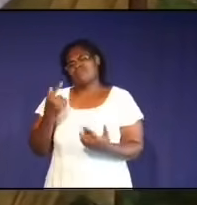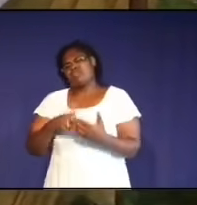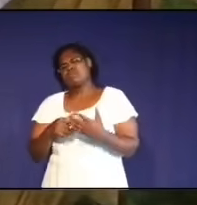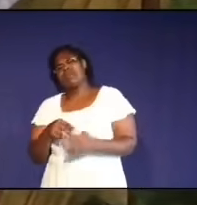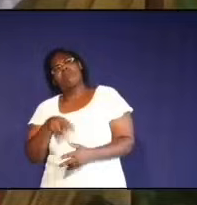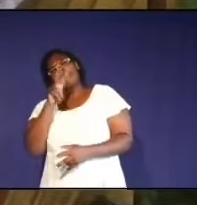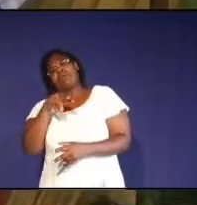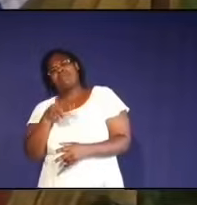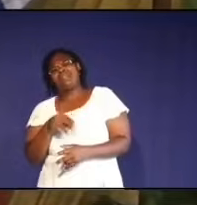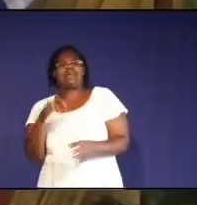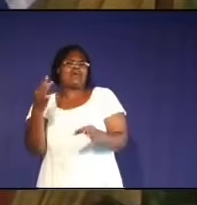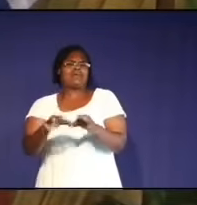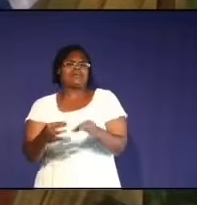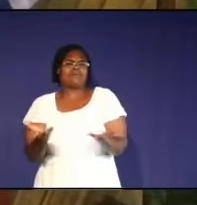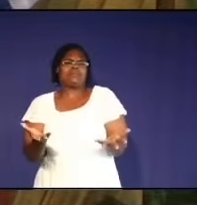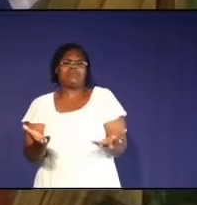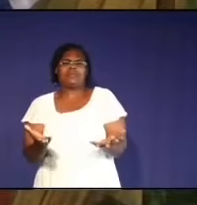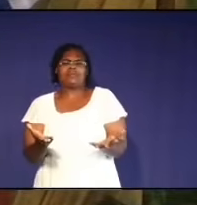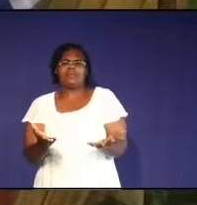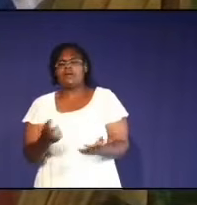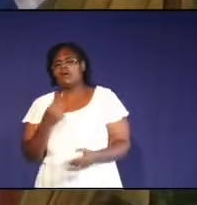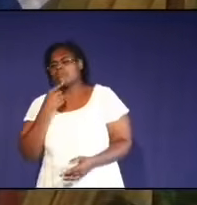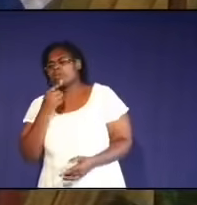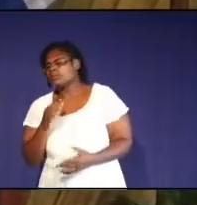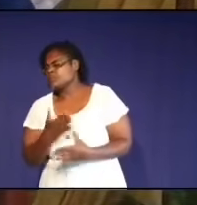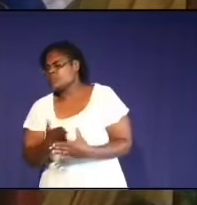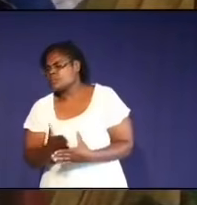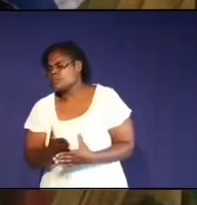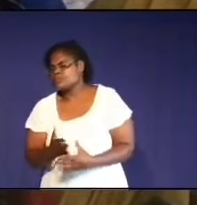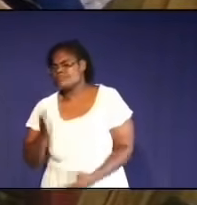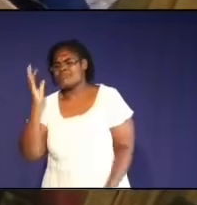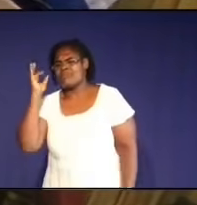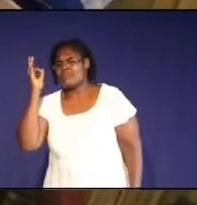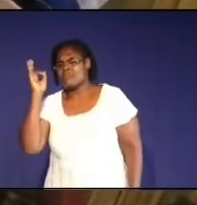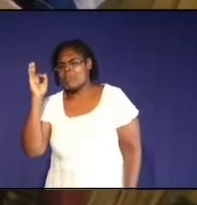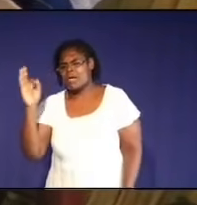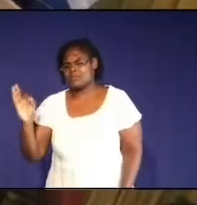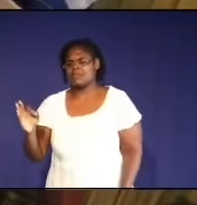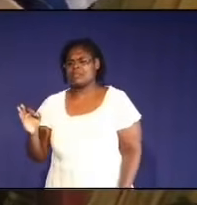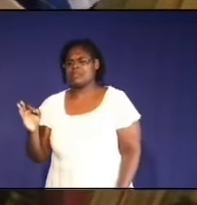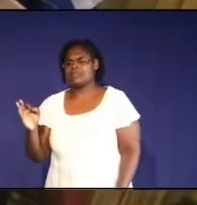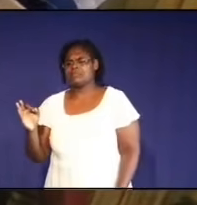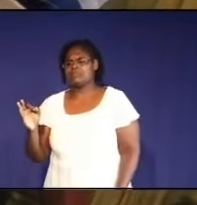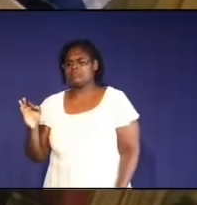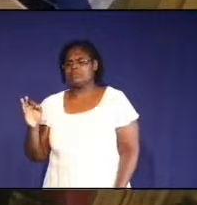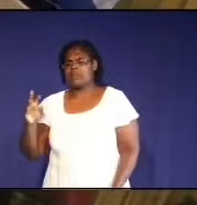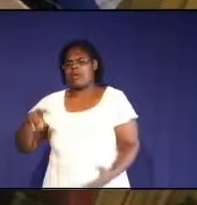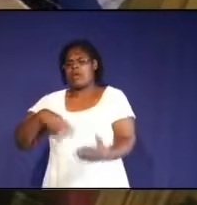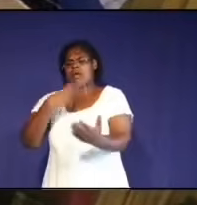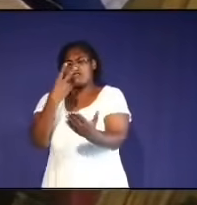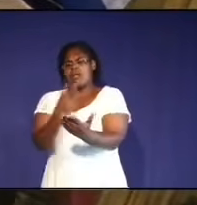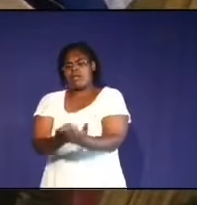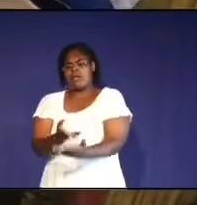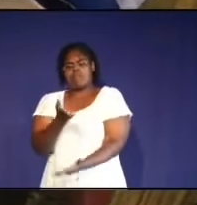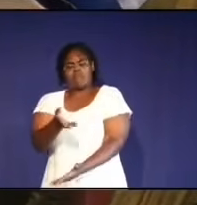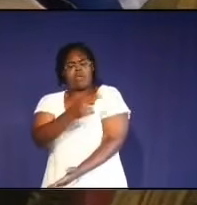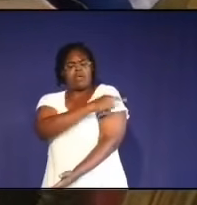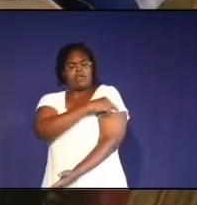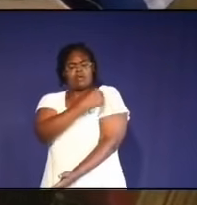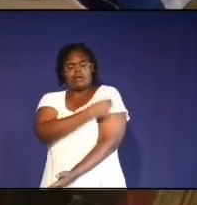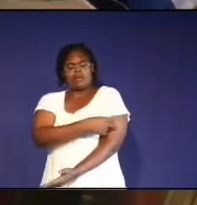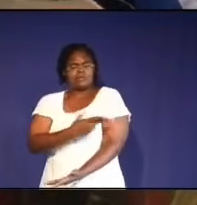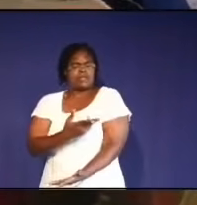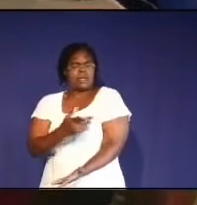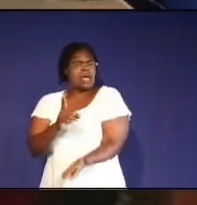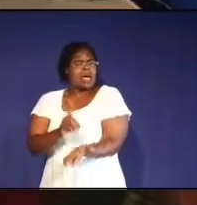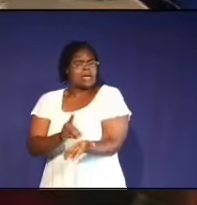simple. He said, Pastor, I lay on my bed in the hospital, and the doctor said